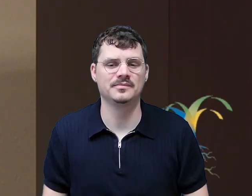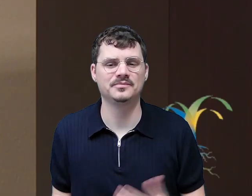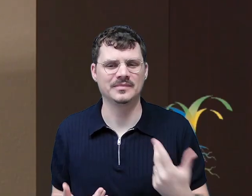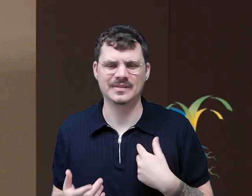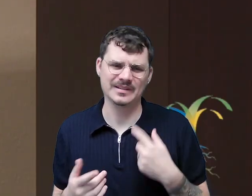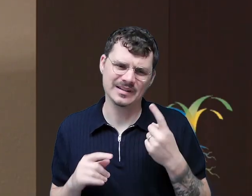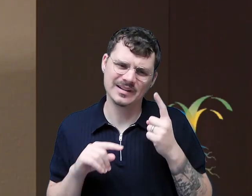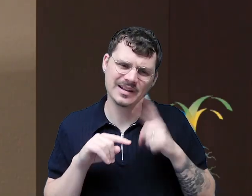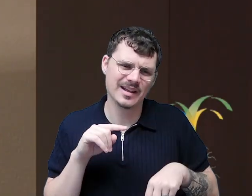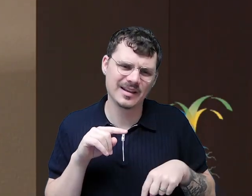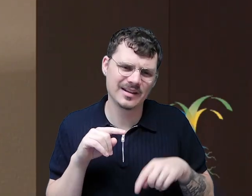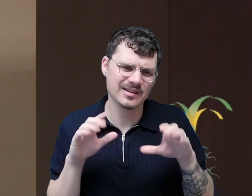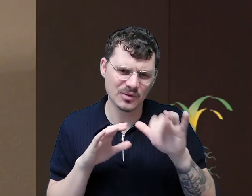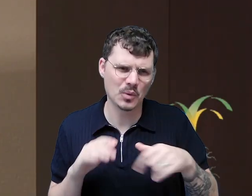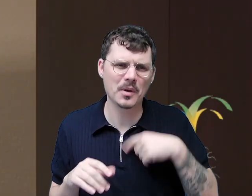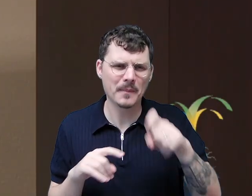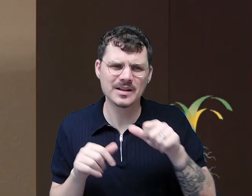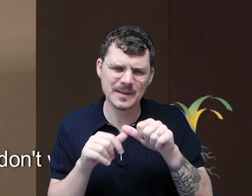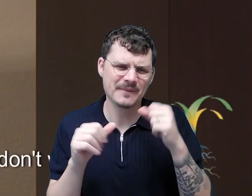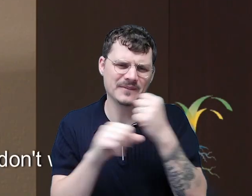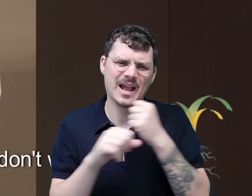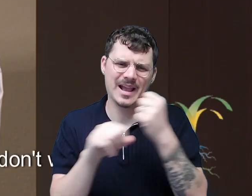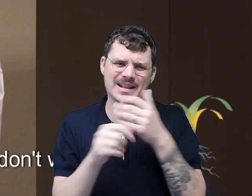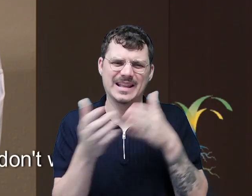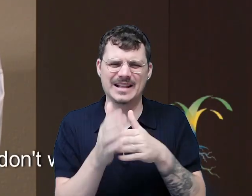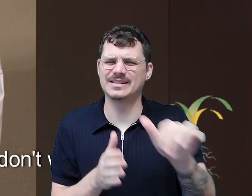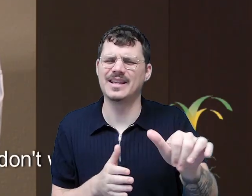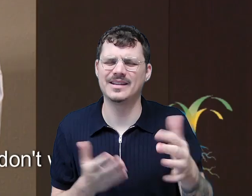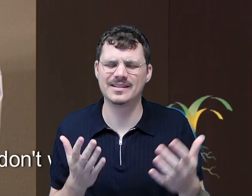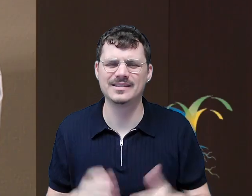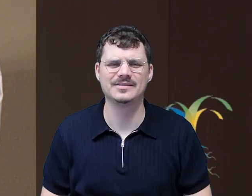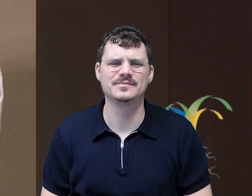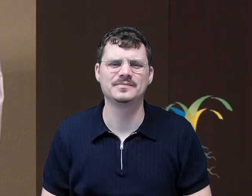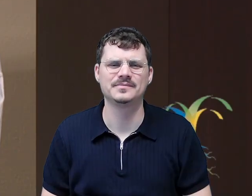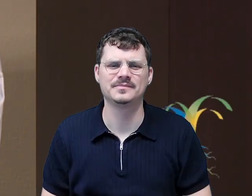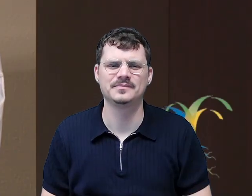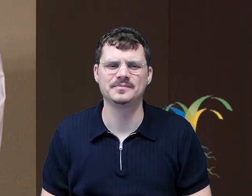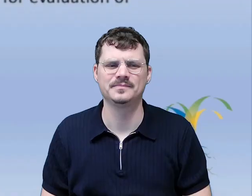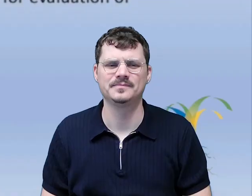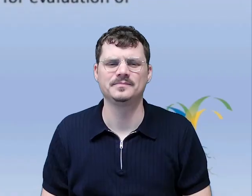We can't have that. We got to keep fighting against that, don't we?